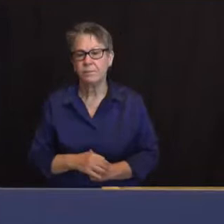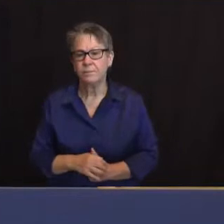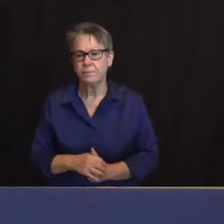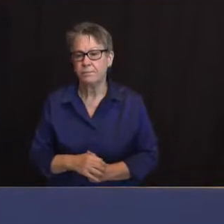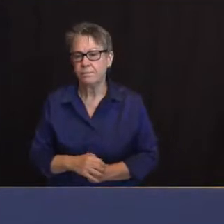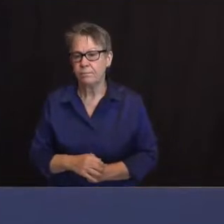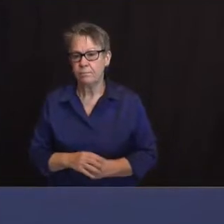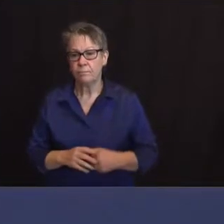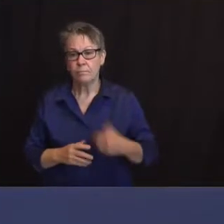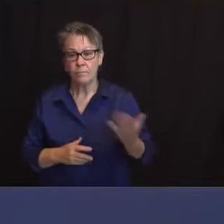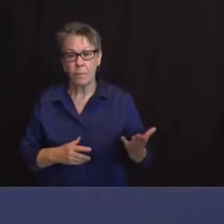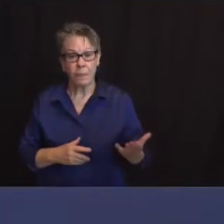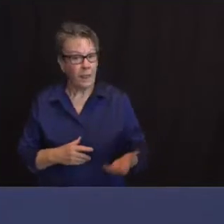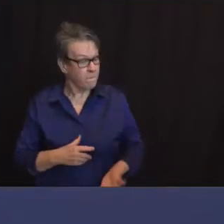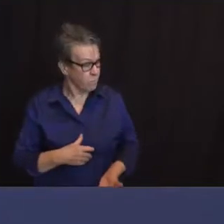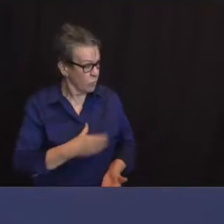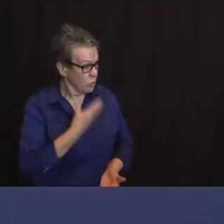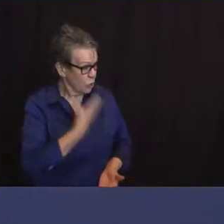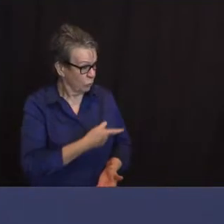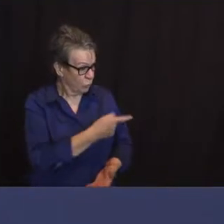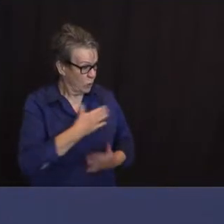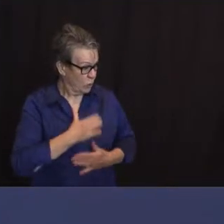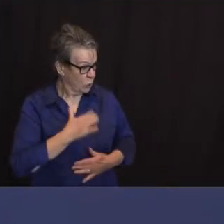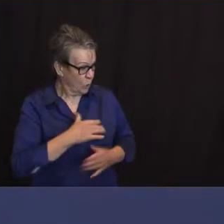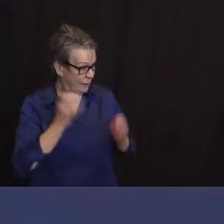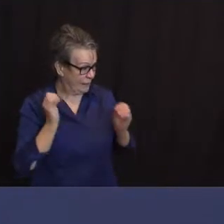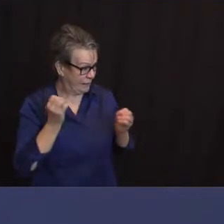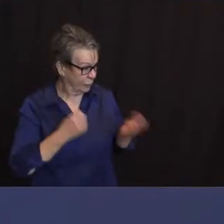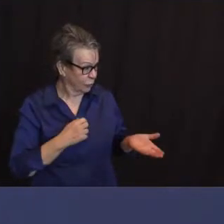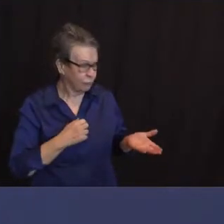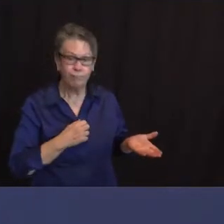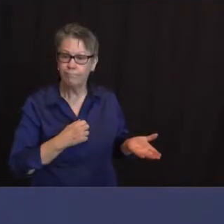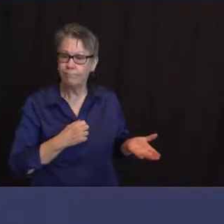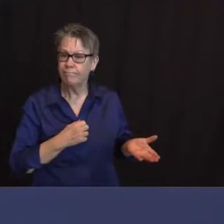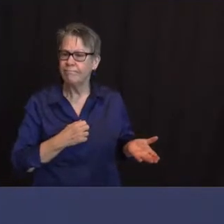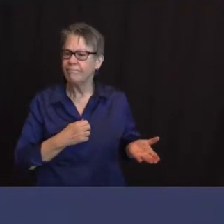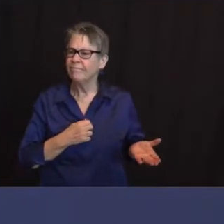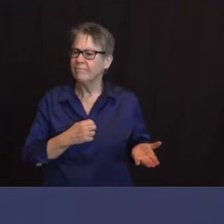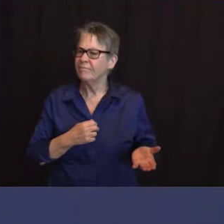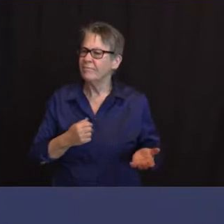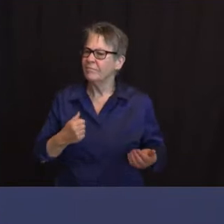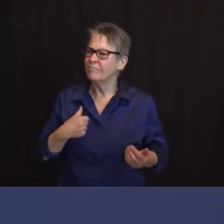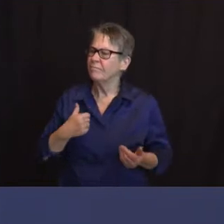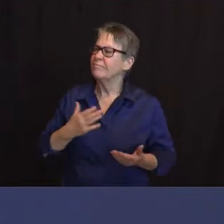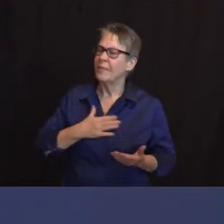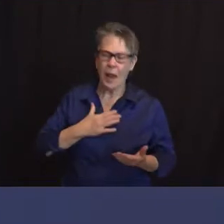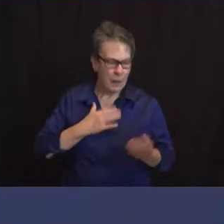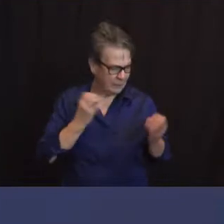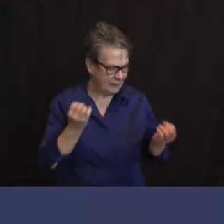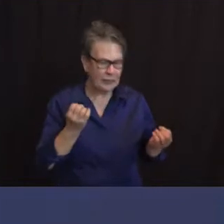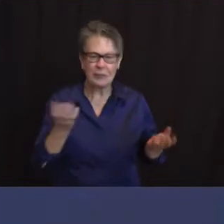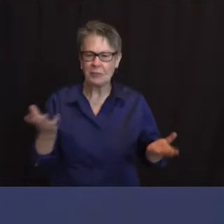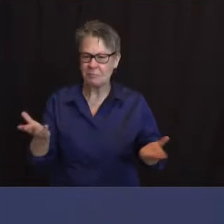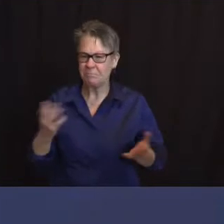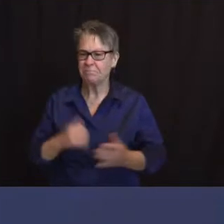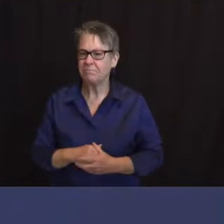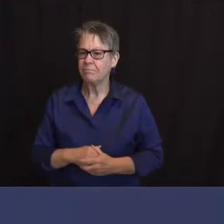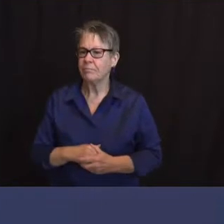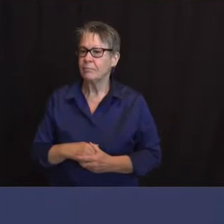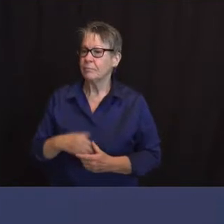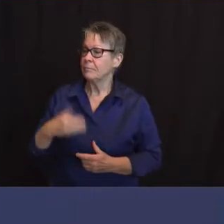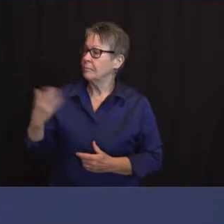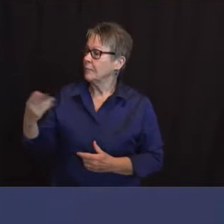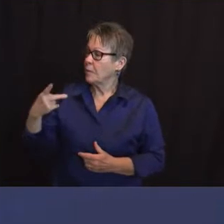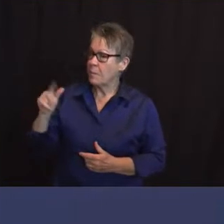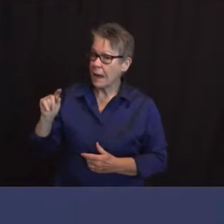Yes. Good? Yeah. Fantastic. Thank you. Belated happy Easter. Thank you for that and for everything. So Pat, a thought. Just